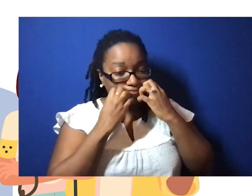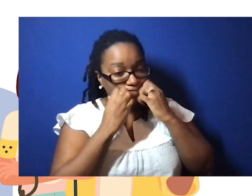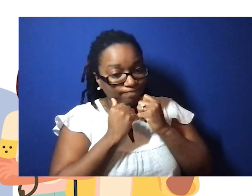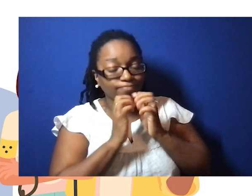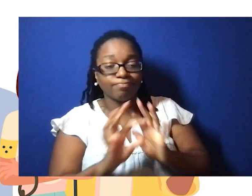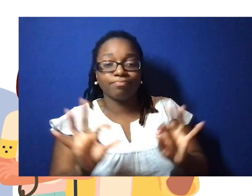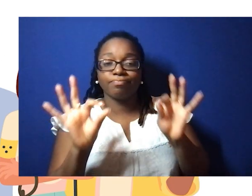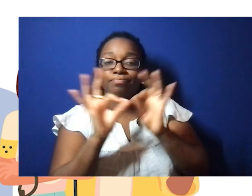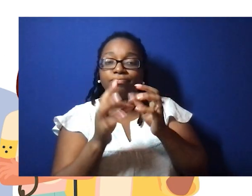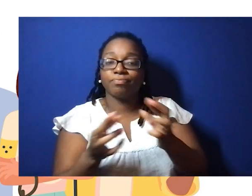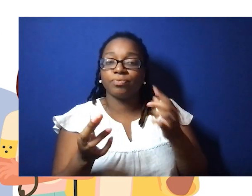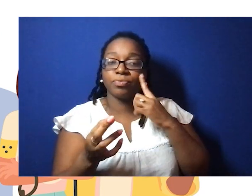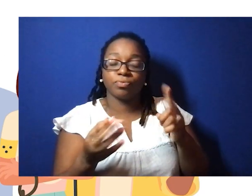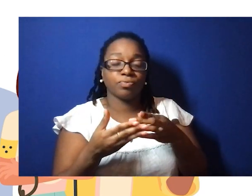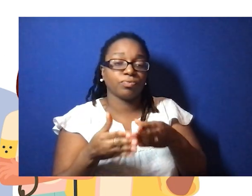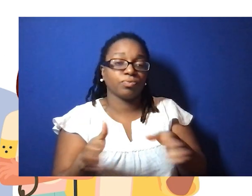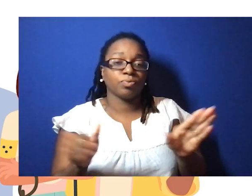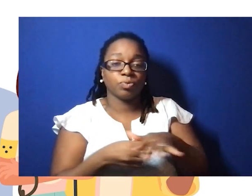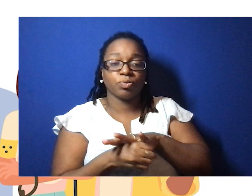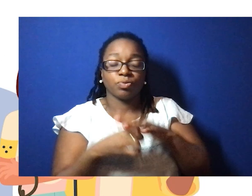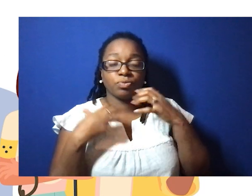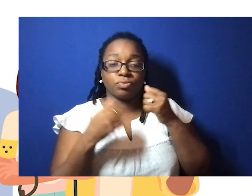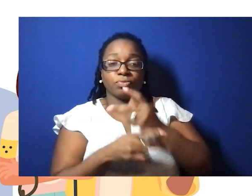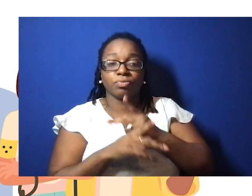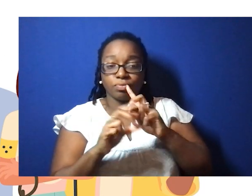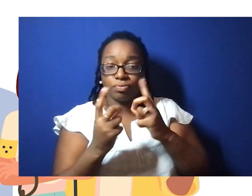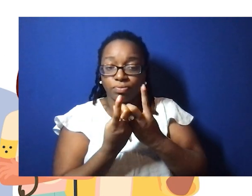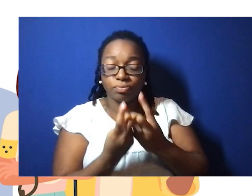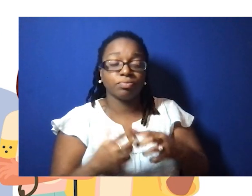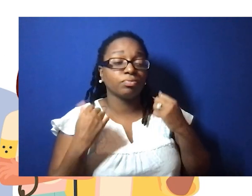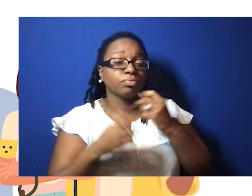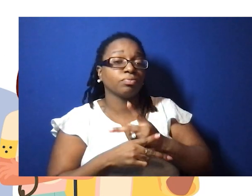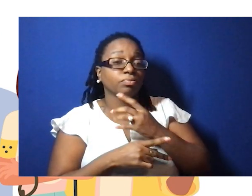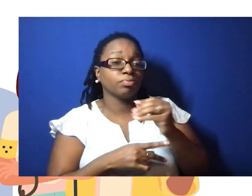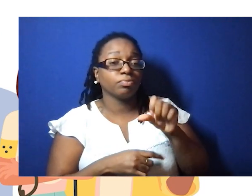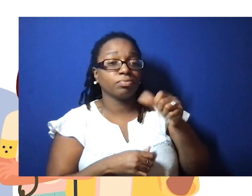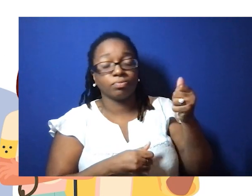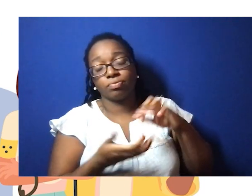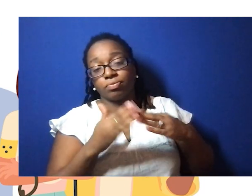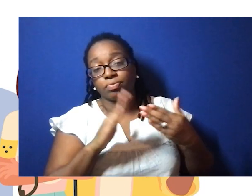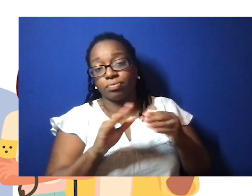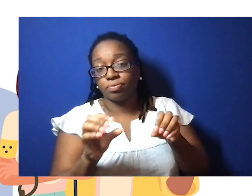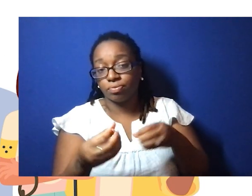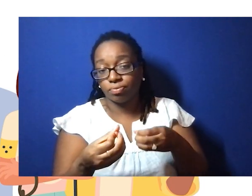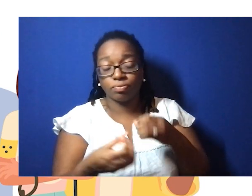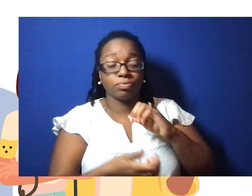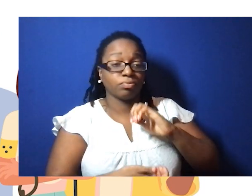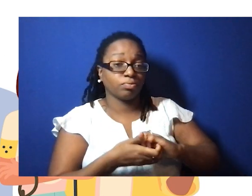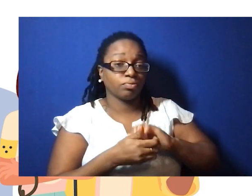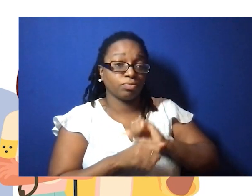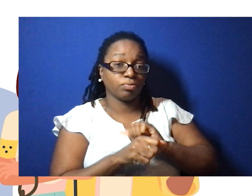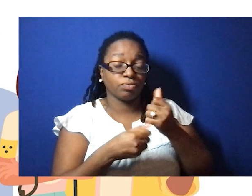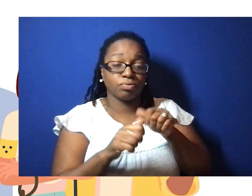invaluable resources for local public health departments, healthcare, or other community organizations working to